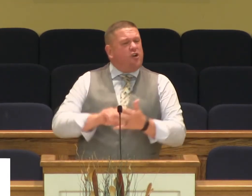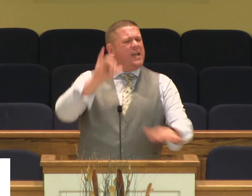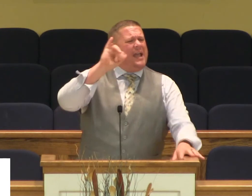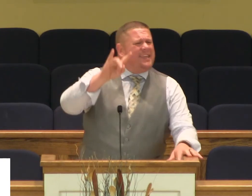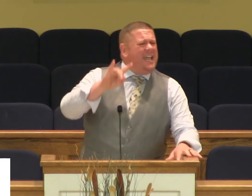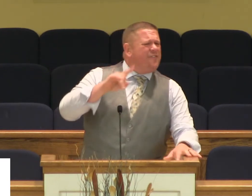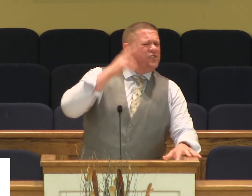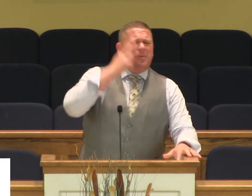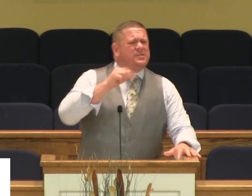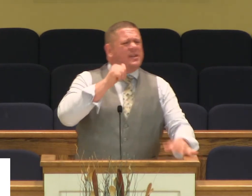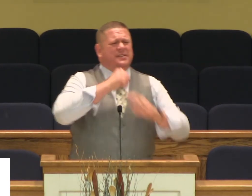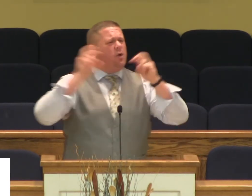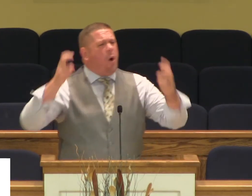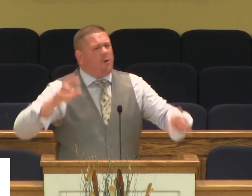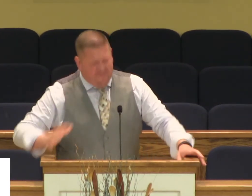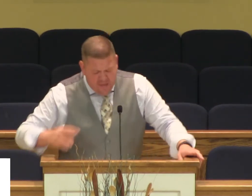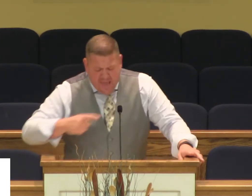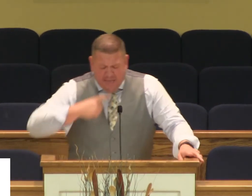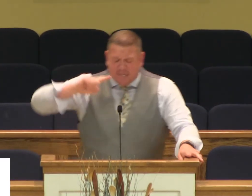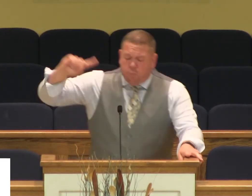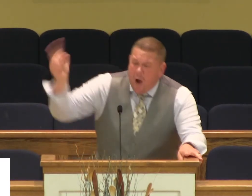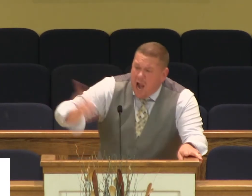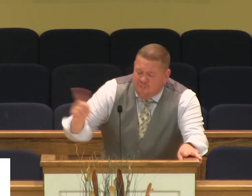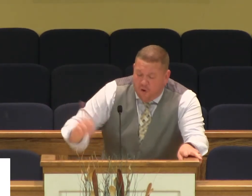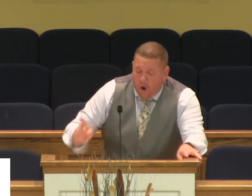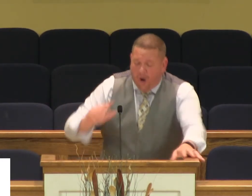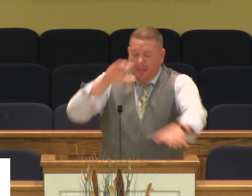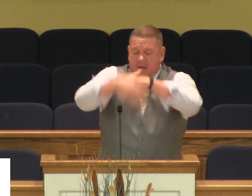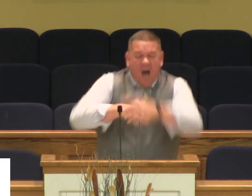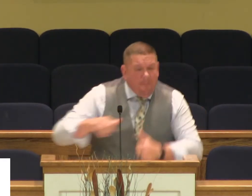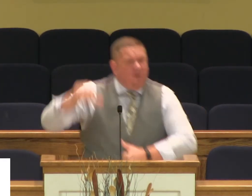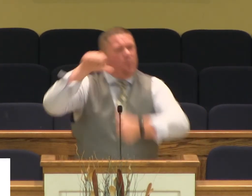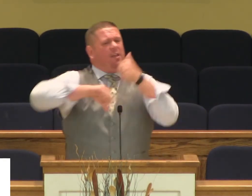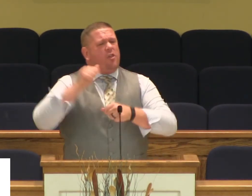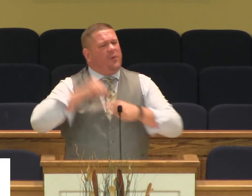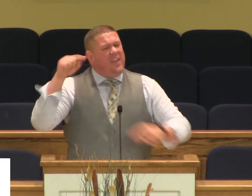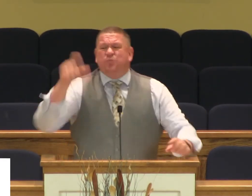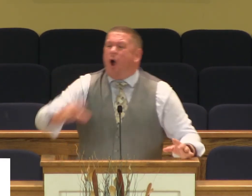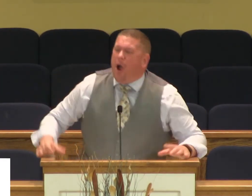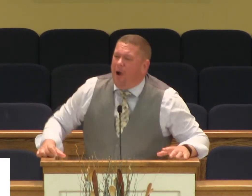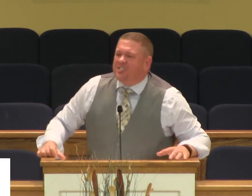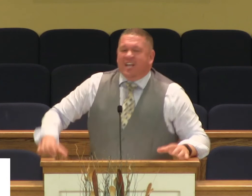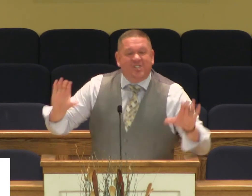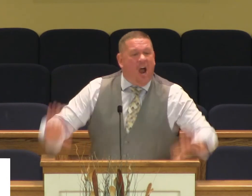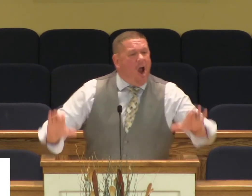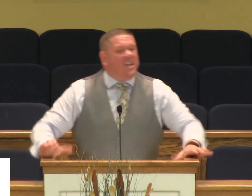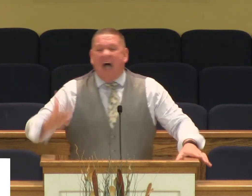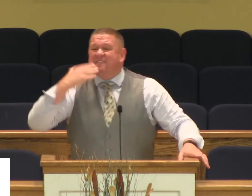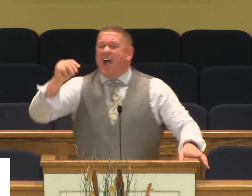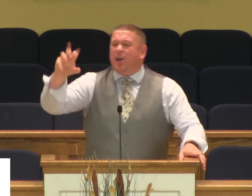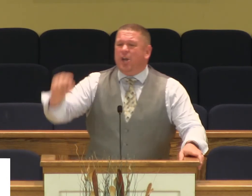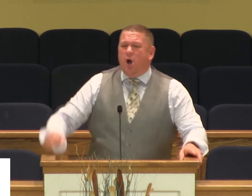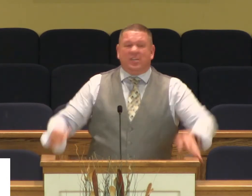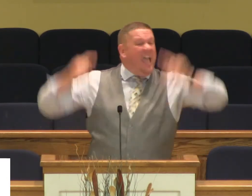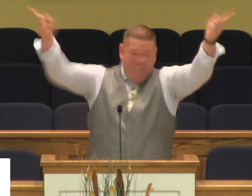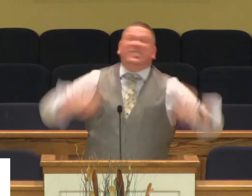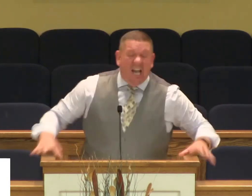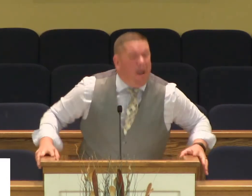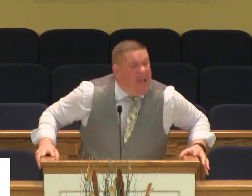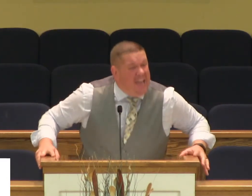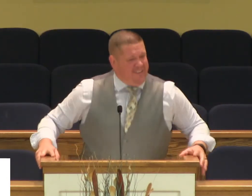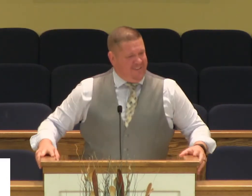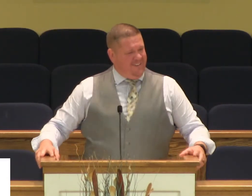And in verse 18. For some reason doesn't get quoted enough. It says, wherefore, comfort one another with these words. Church, I've got good news.